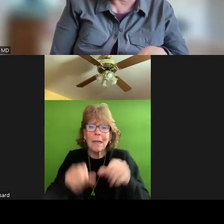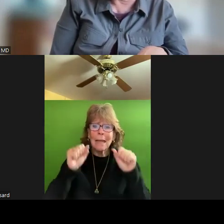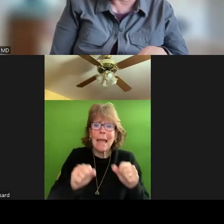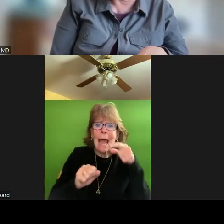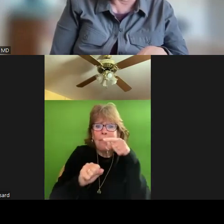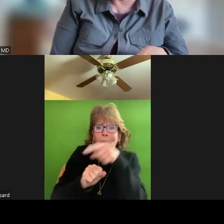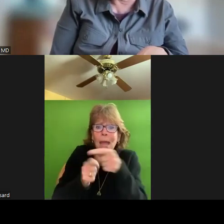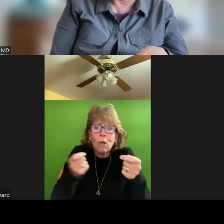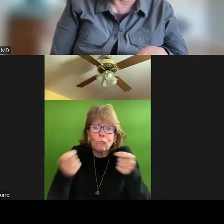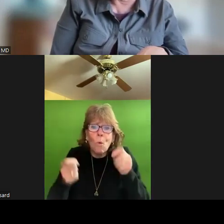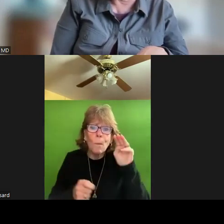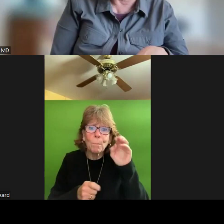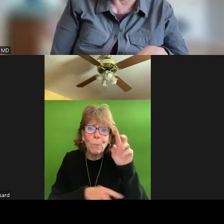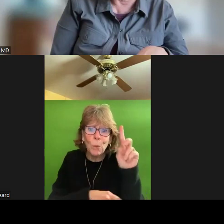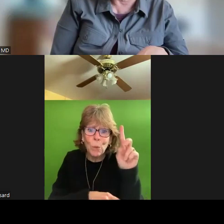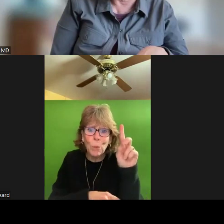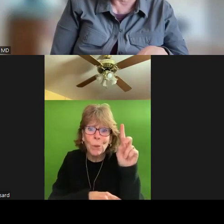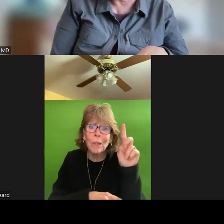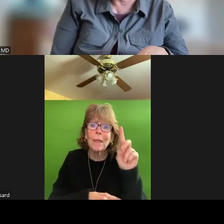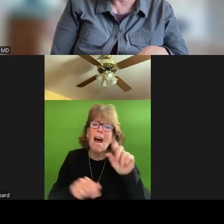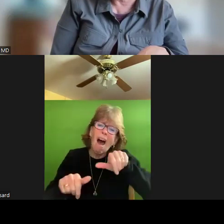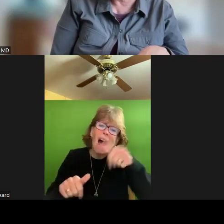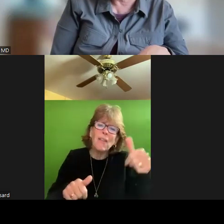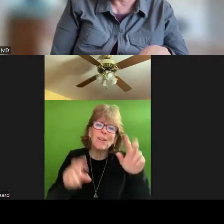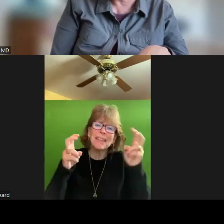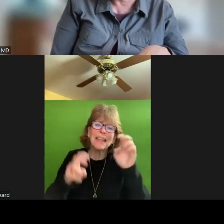thought and executive function are affected.